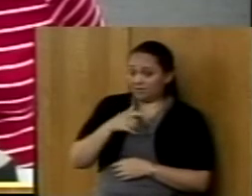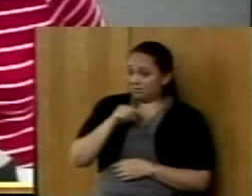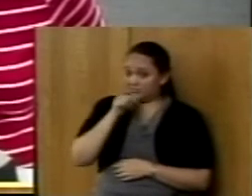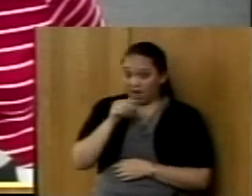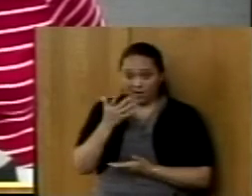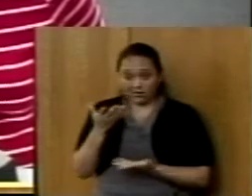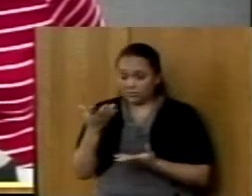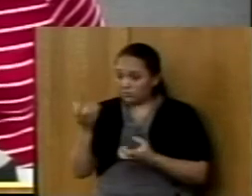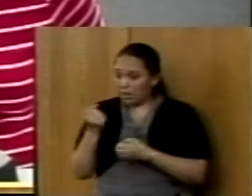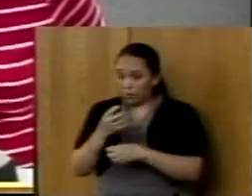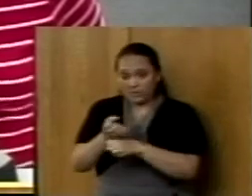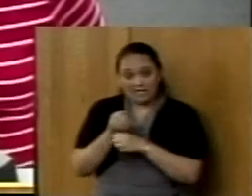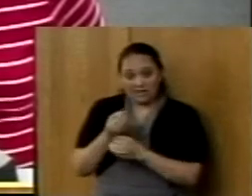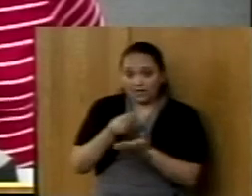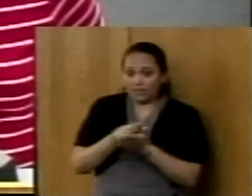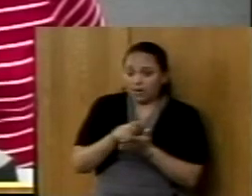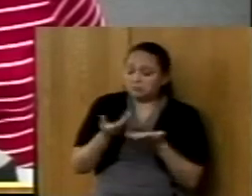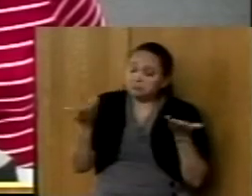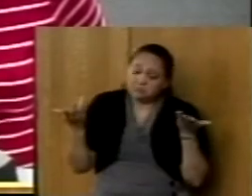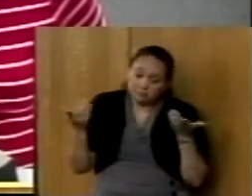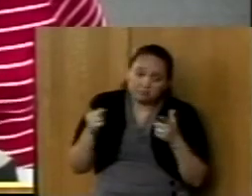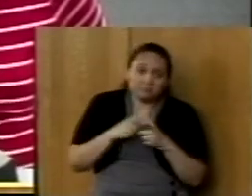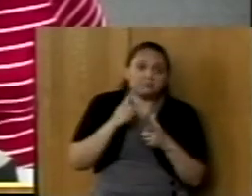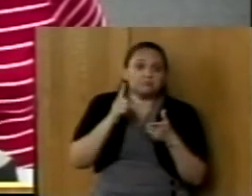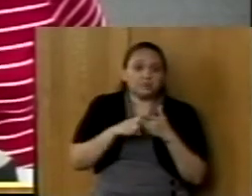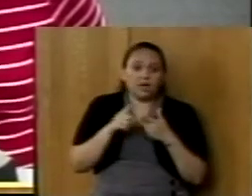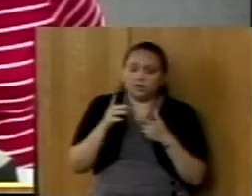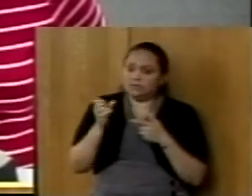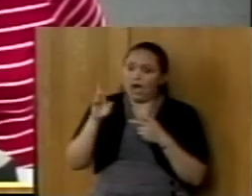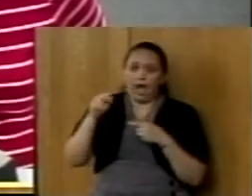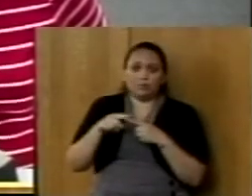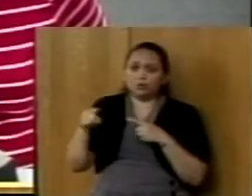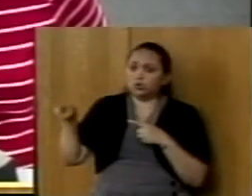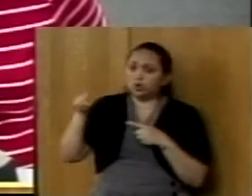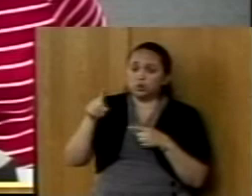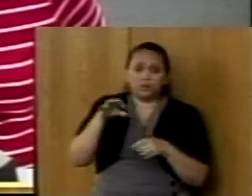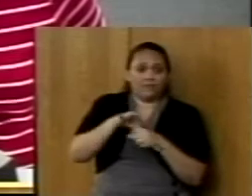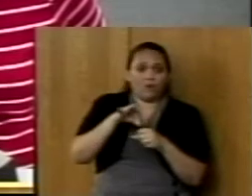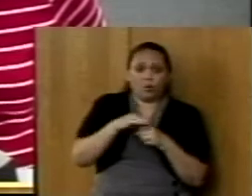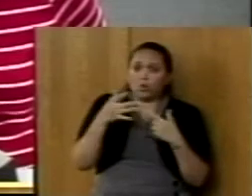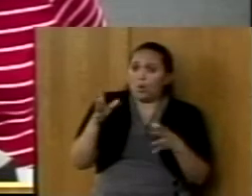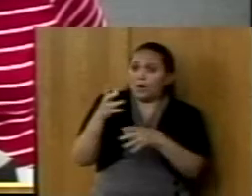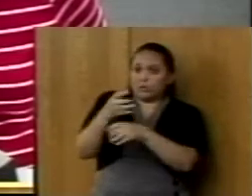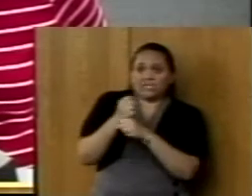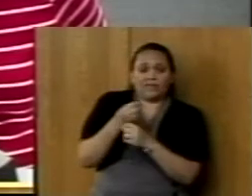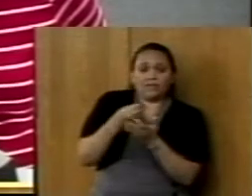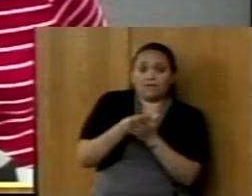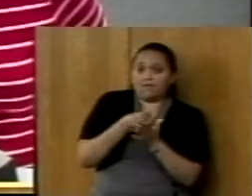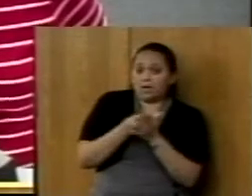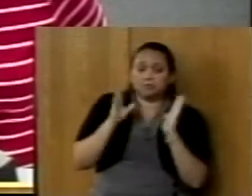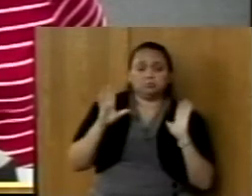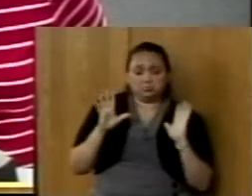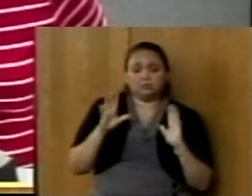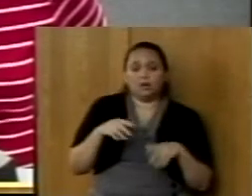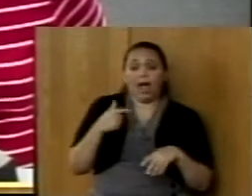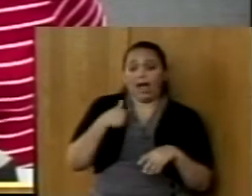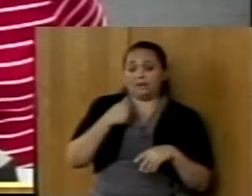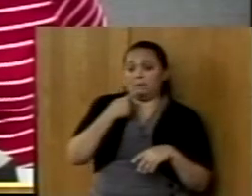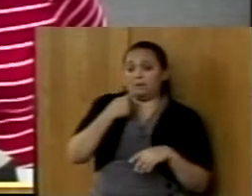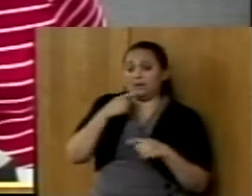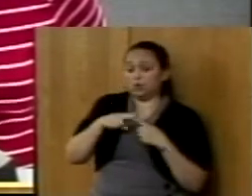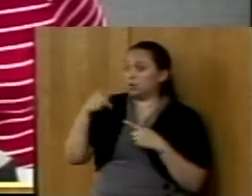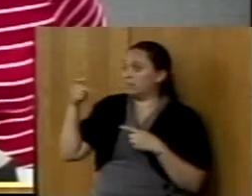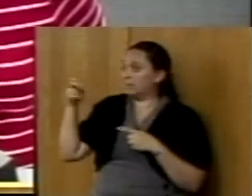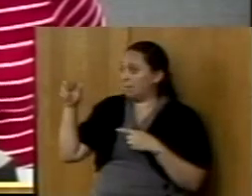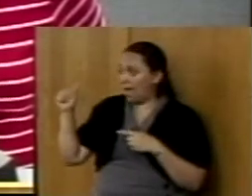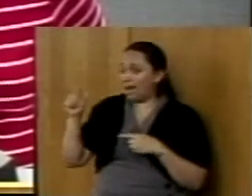all means, it is up to you to, to vote that you do not want to receive the funds. As I mentioned to Ms. Peña, other districts